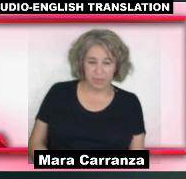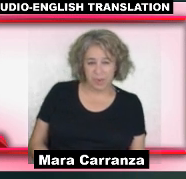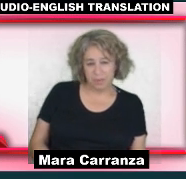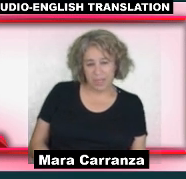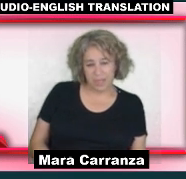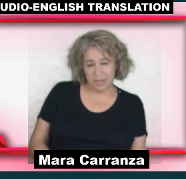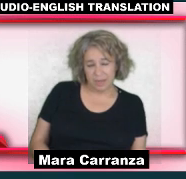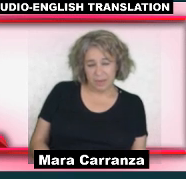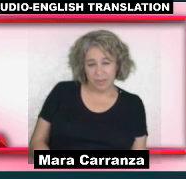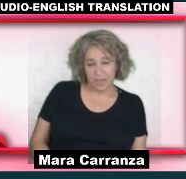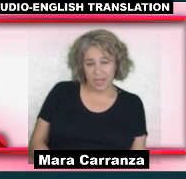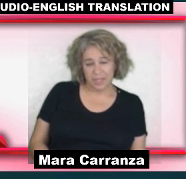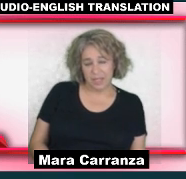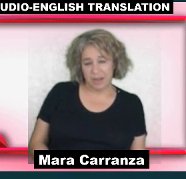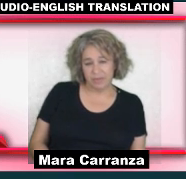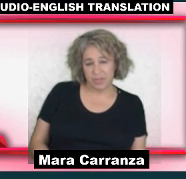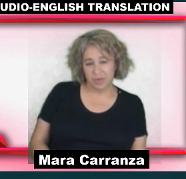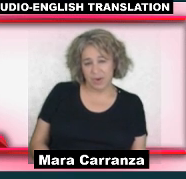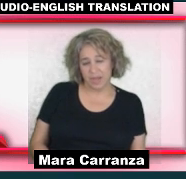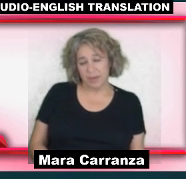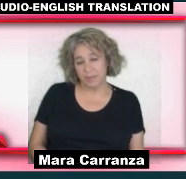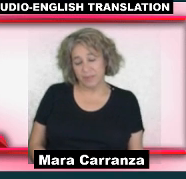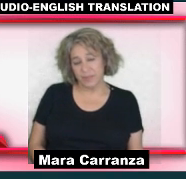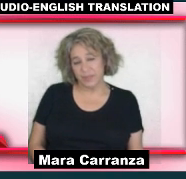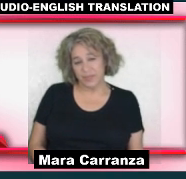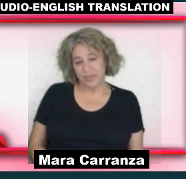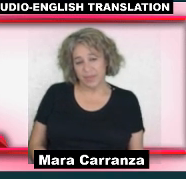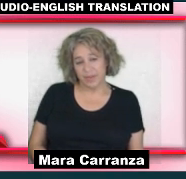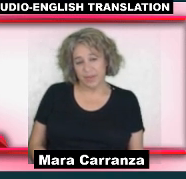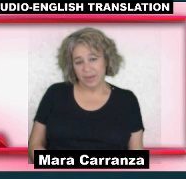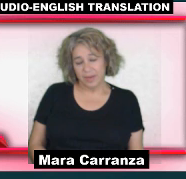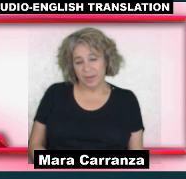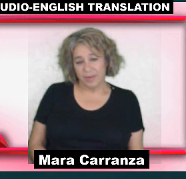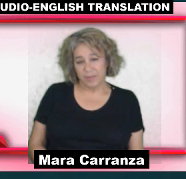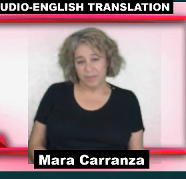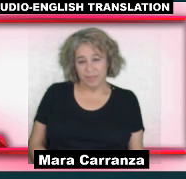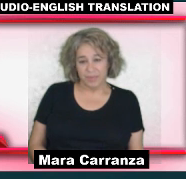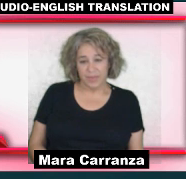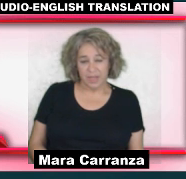the president of the republic has a lot of authority.